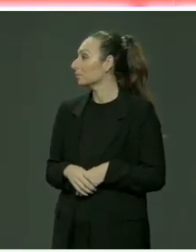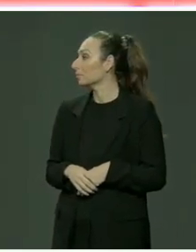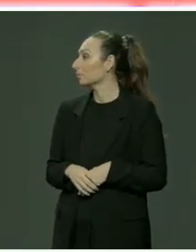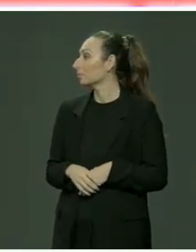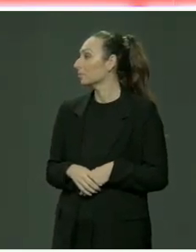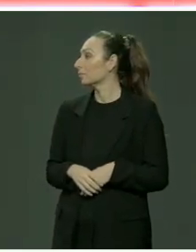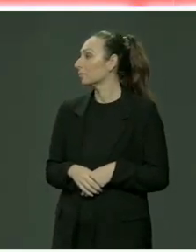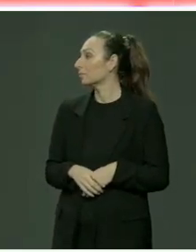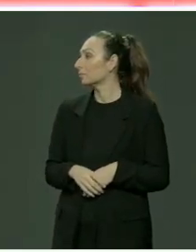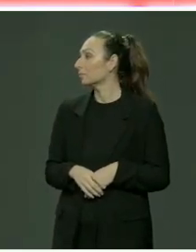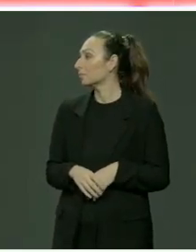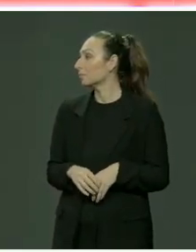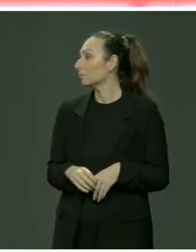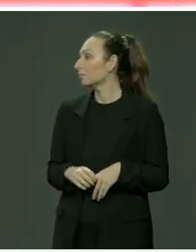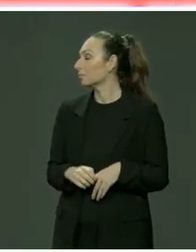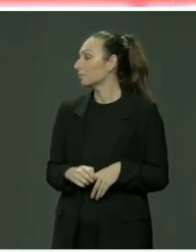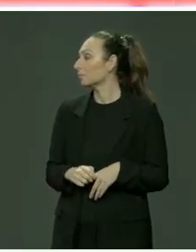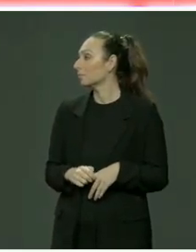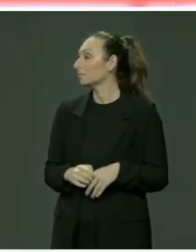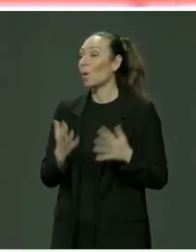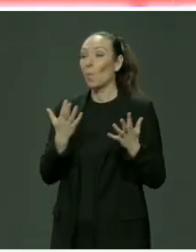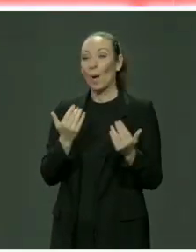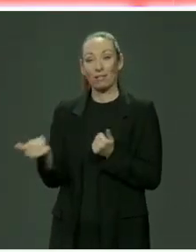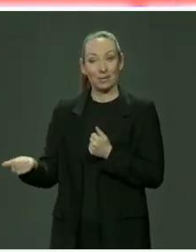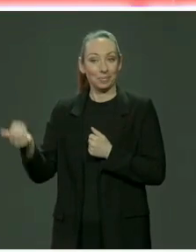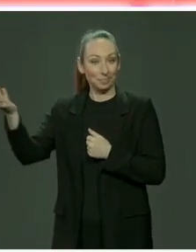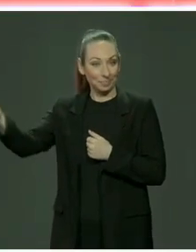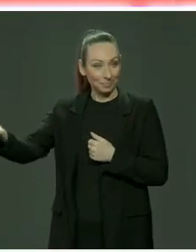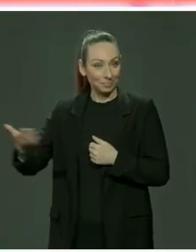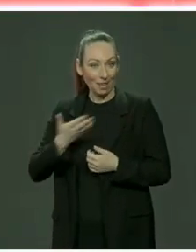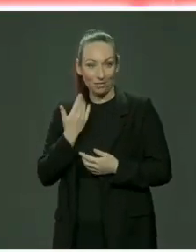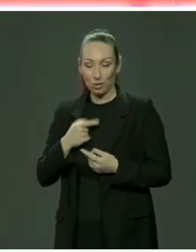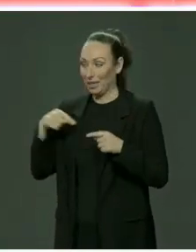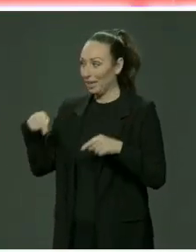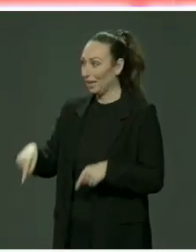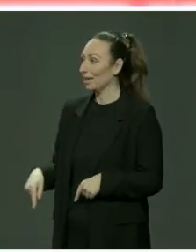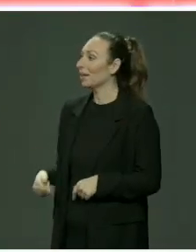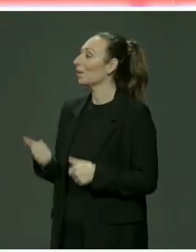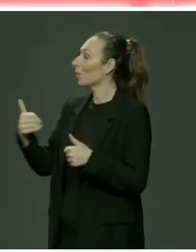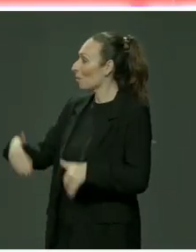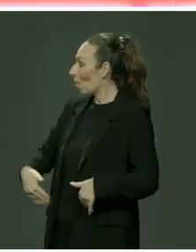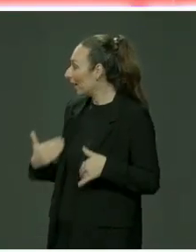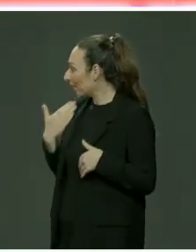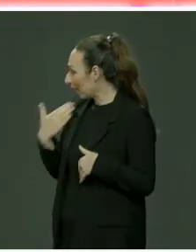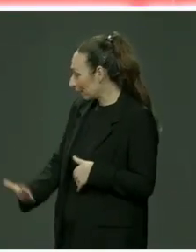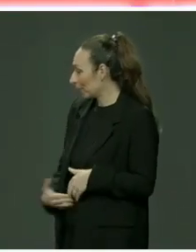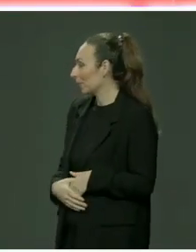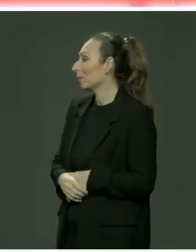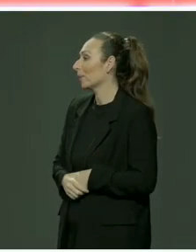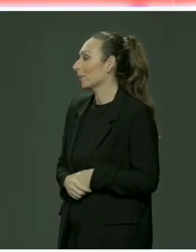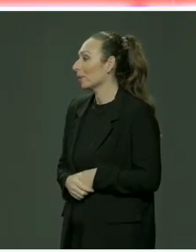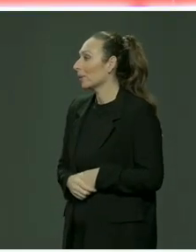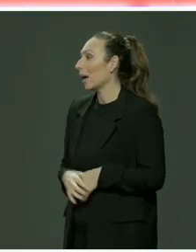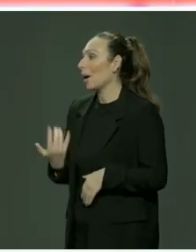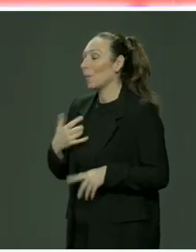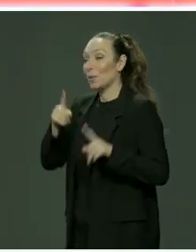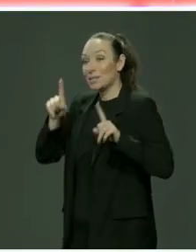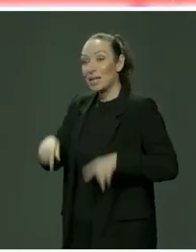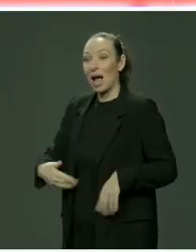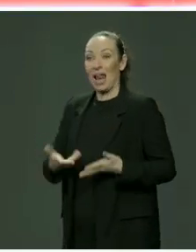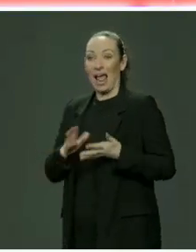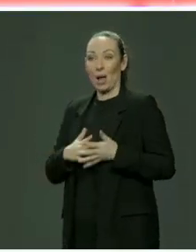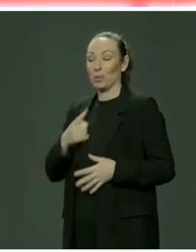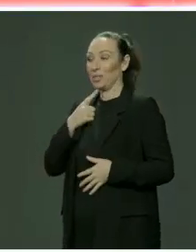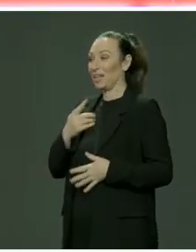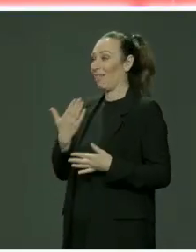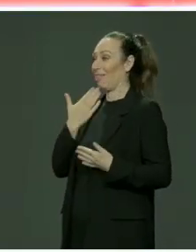Welcome, Ms. Mazalevskis. Nice to have you here. Good morning, Board. Thank you. Can I just start by saying thank you to Peter? We